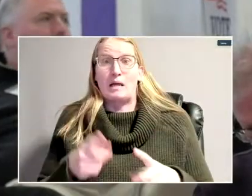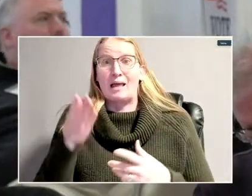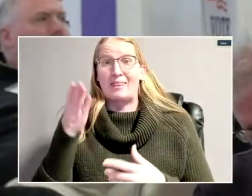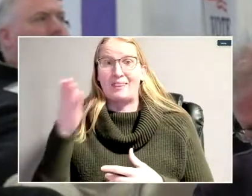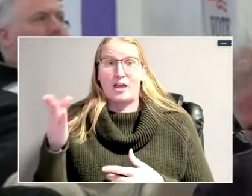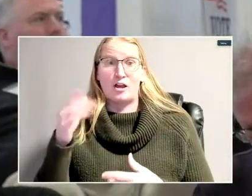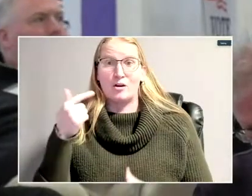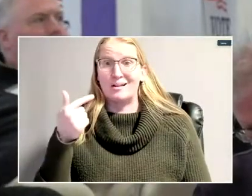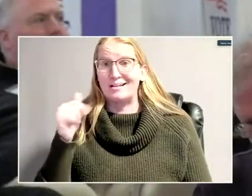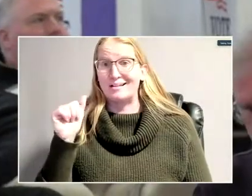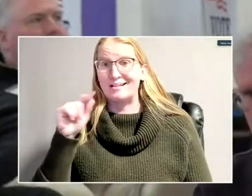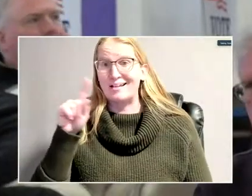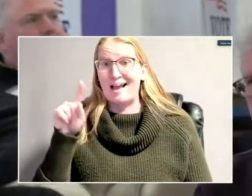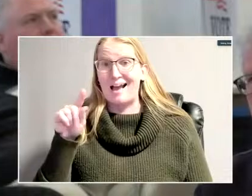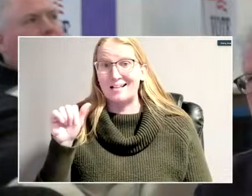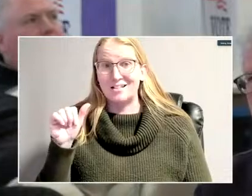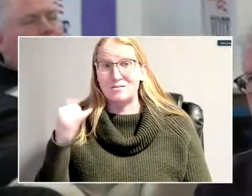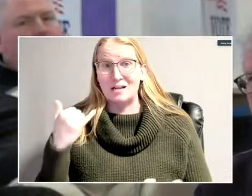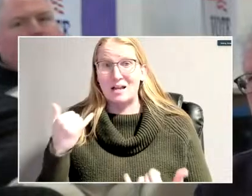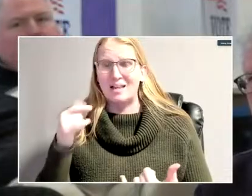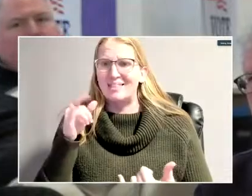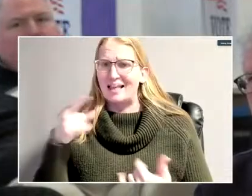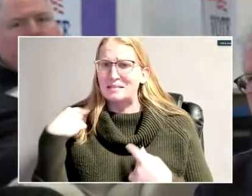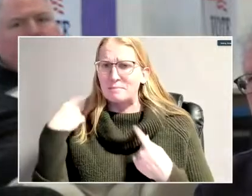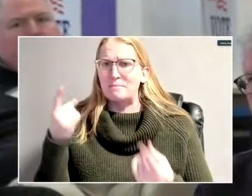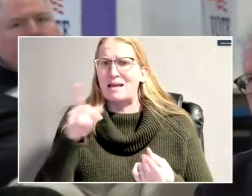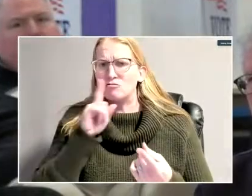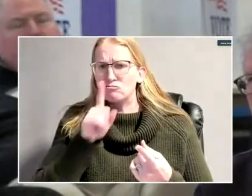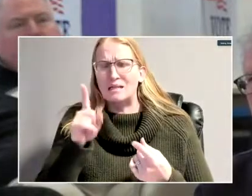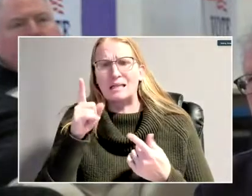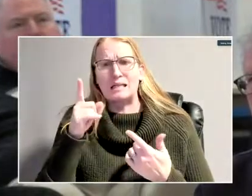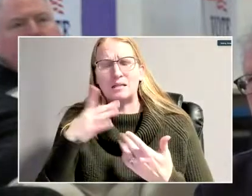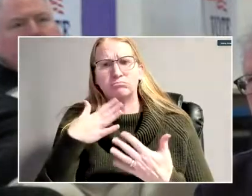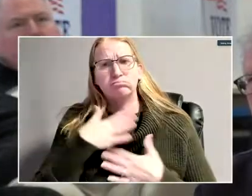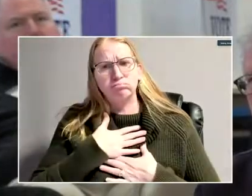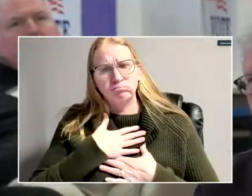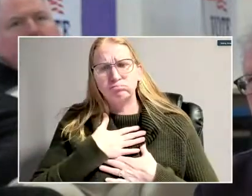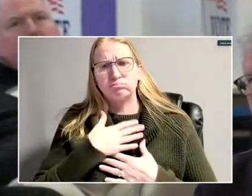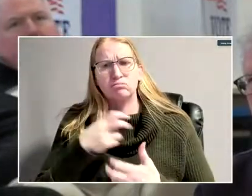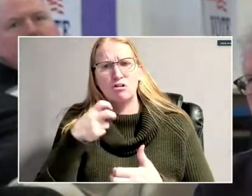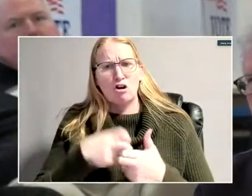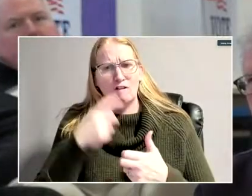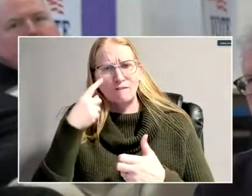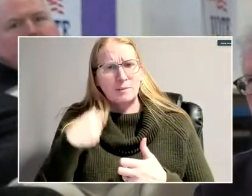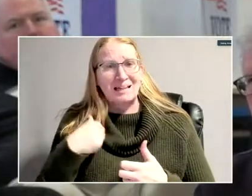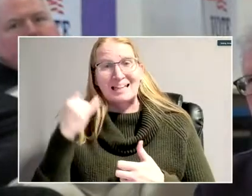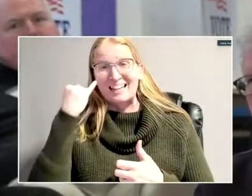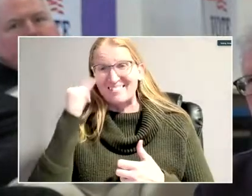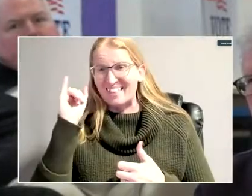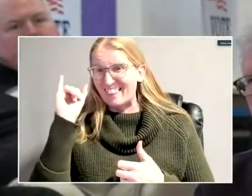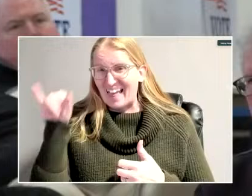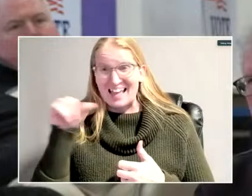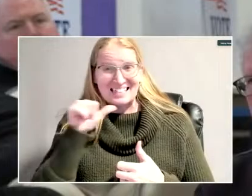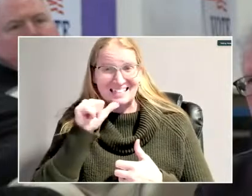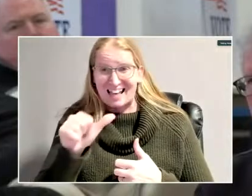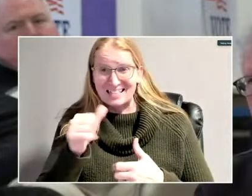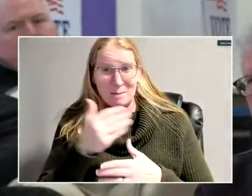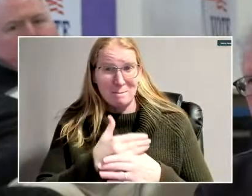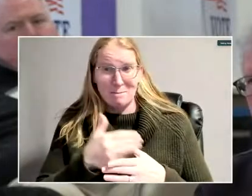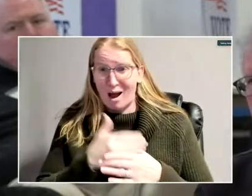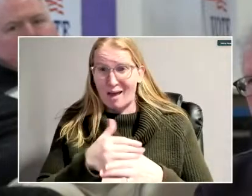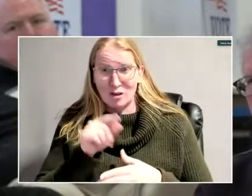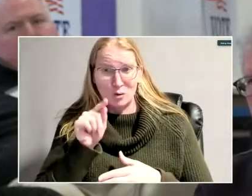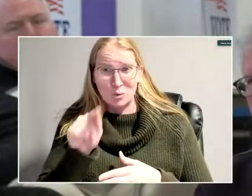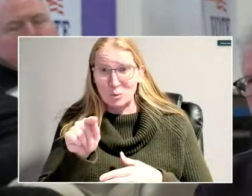been really troubling me and if it doesn't bother you I think that that